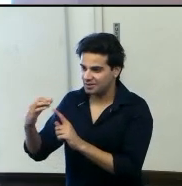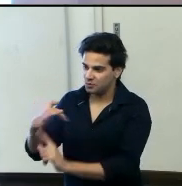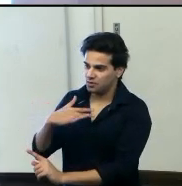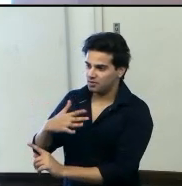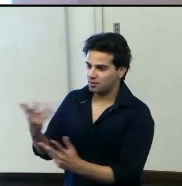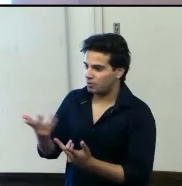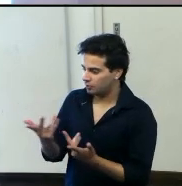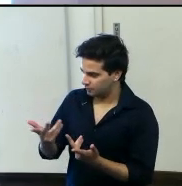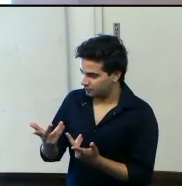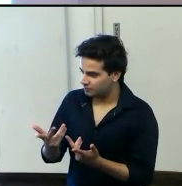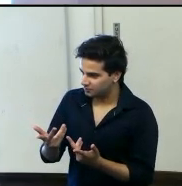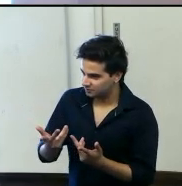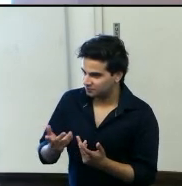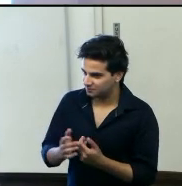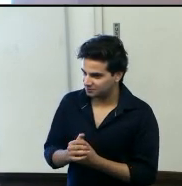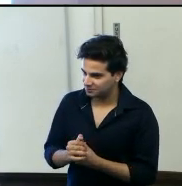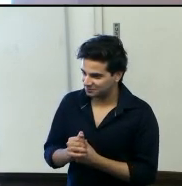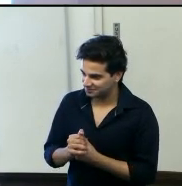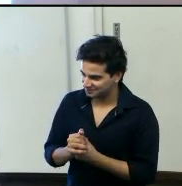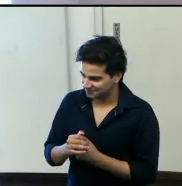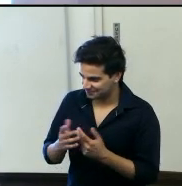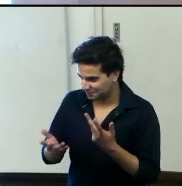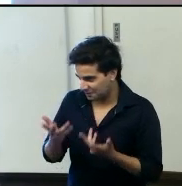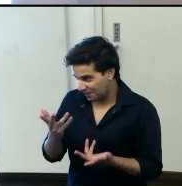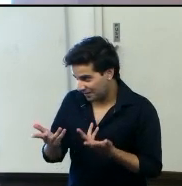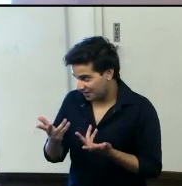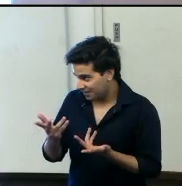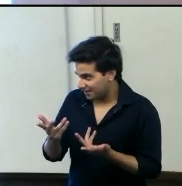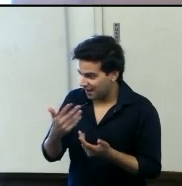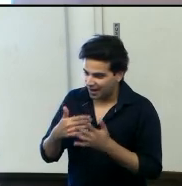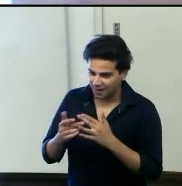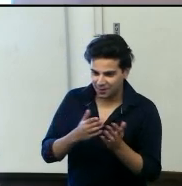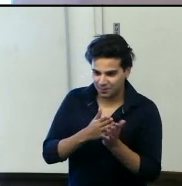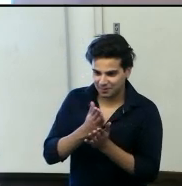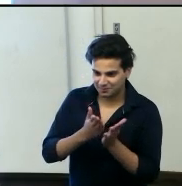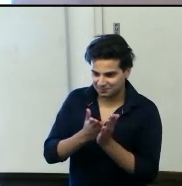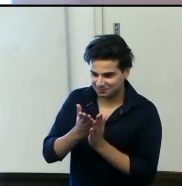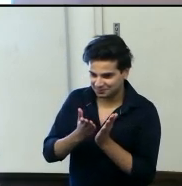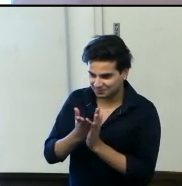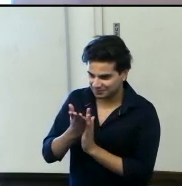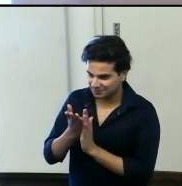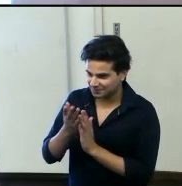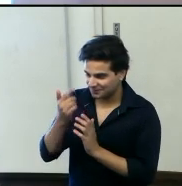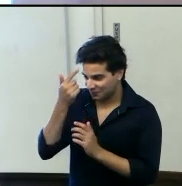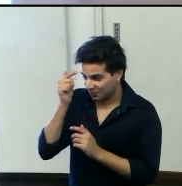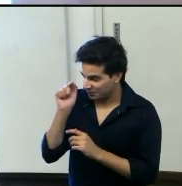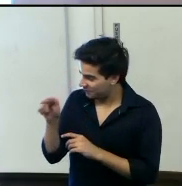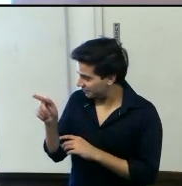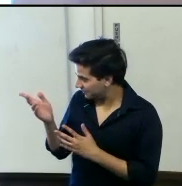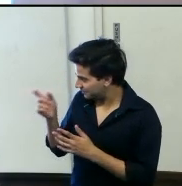influences? It could be any form. So for you,